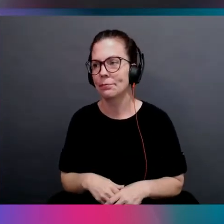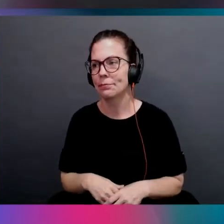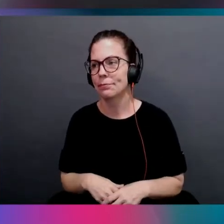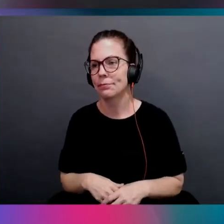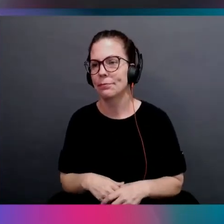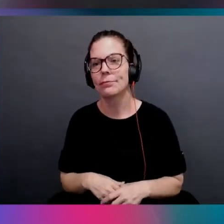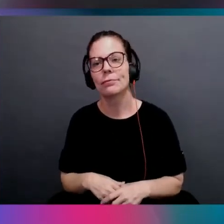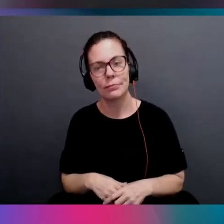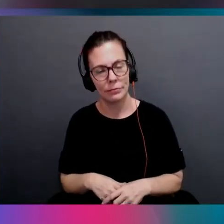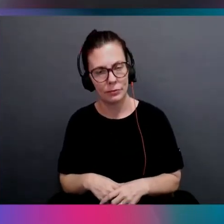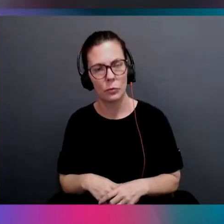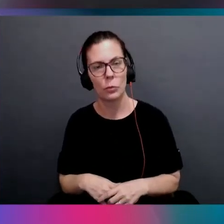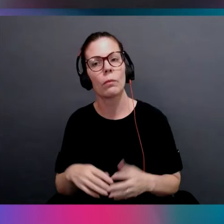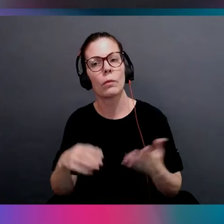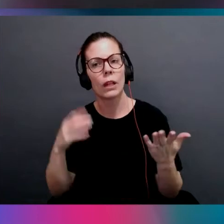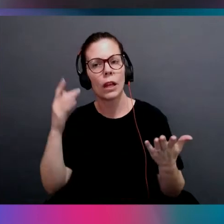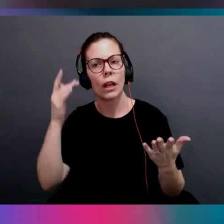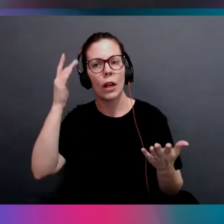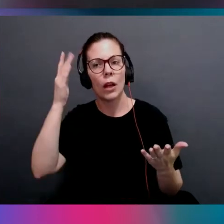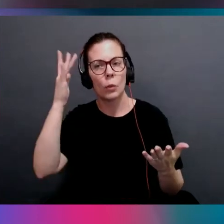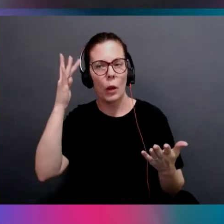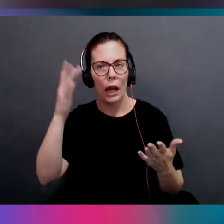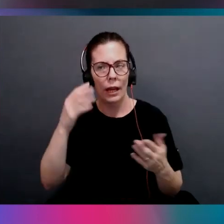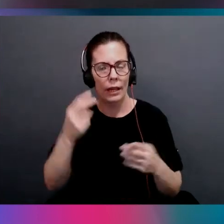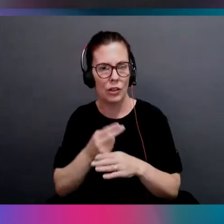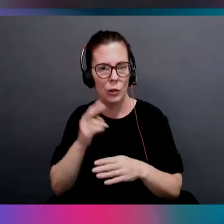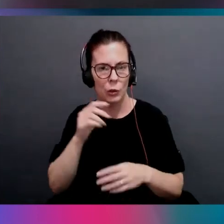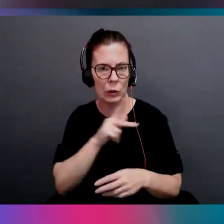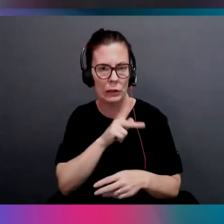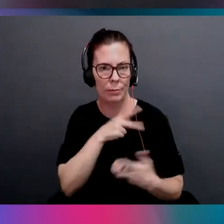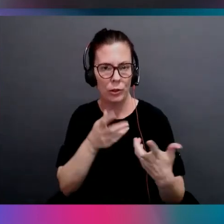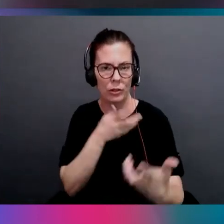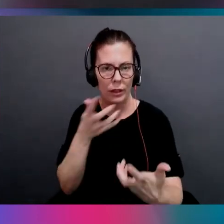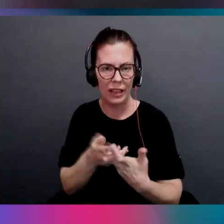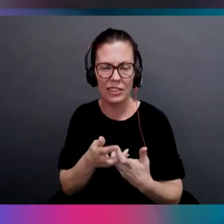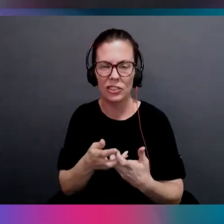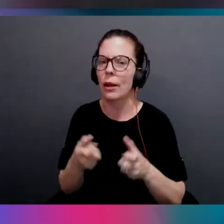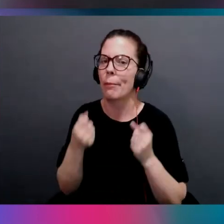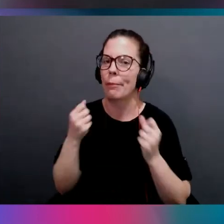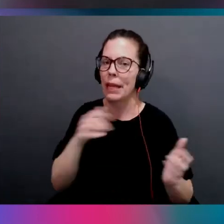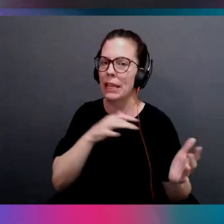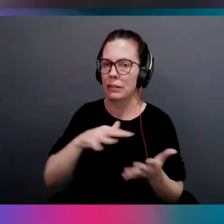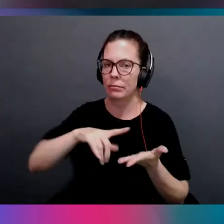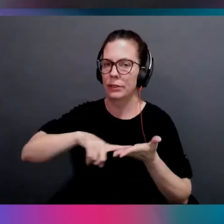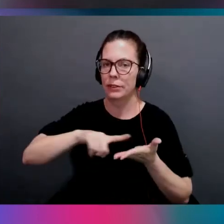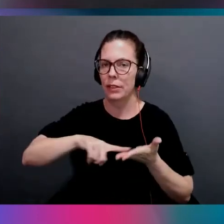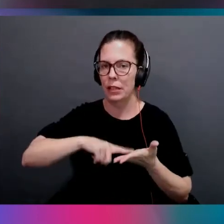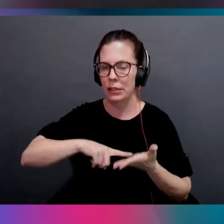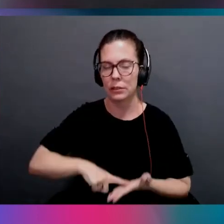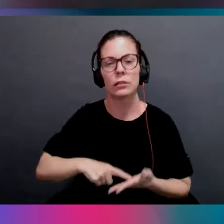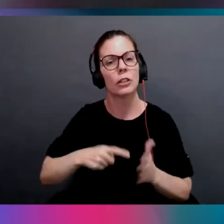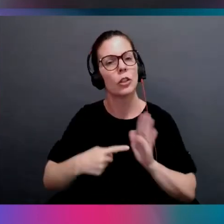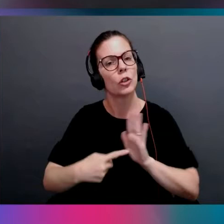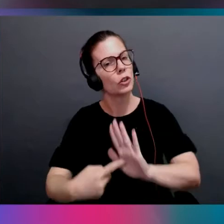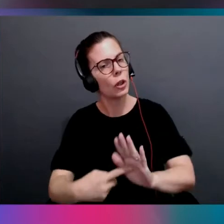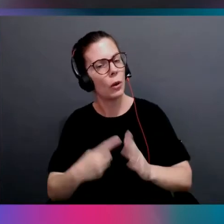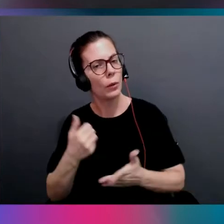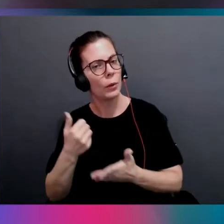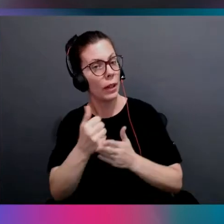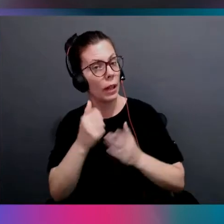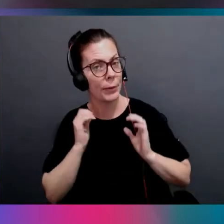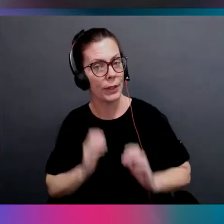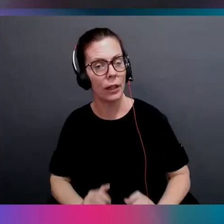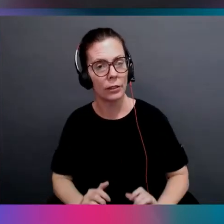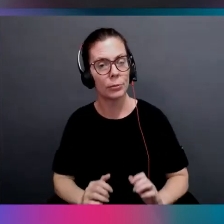So, why startups should use personalization, right? So there's multiple studies that say it's going to, help customers, with